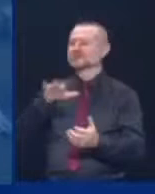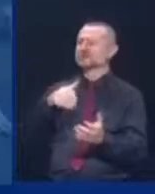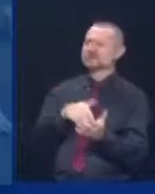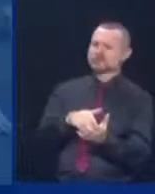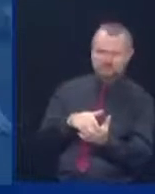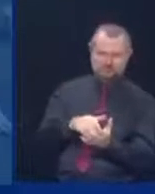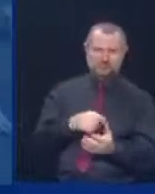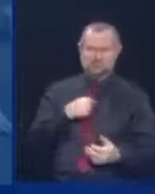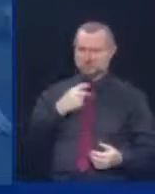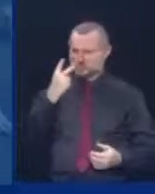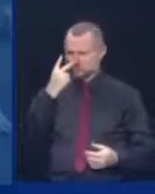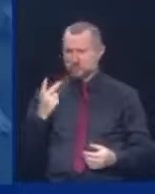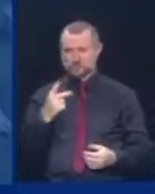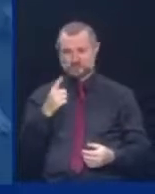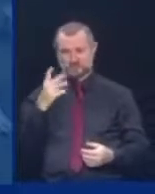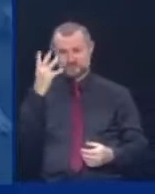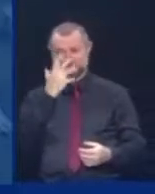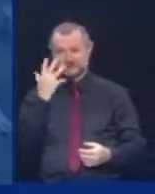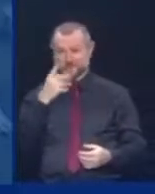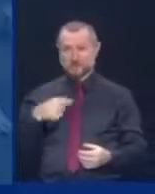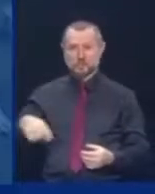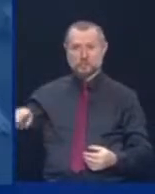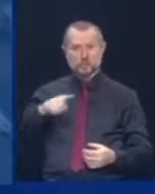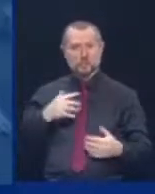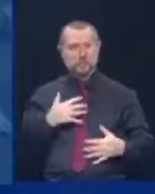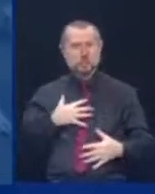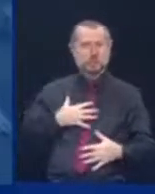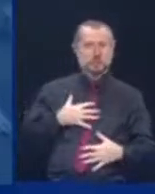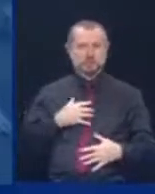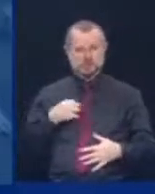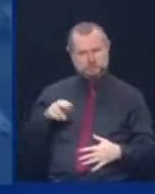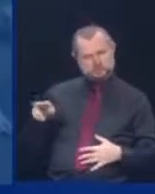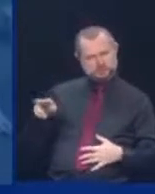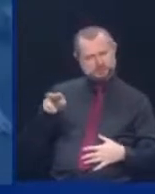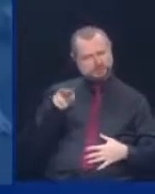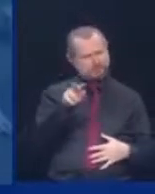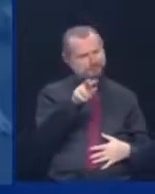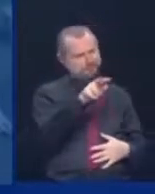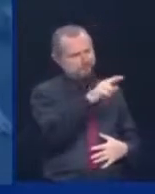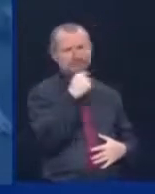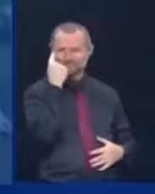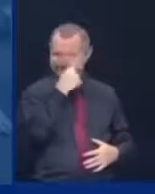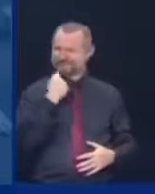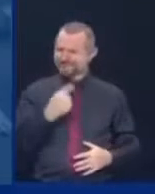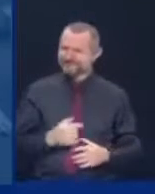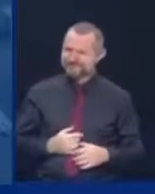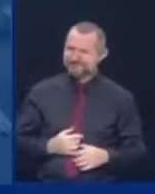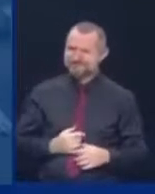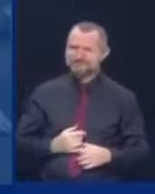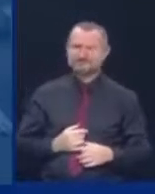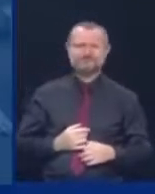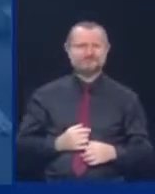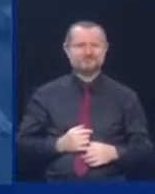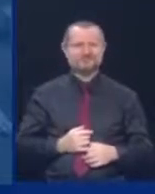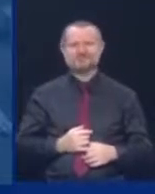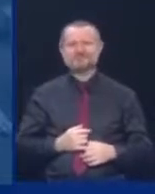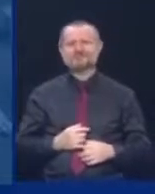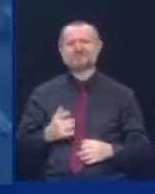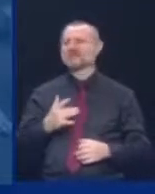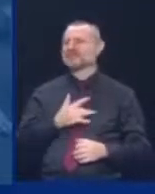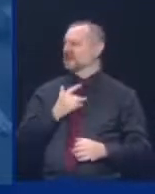saw fear in their eyes. It was like a